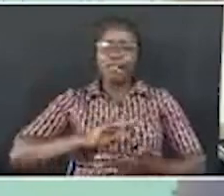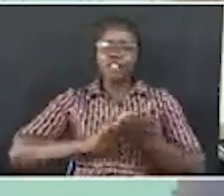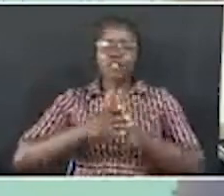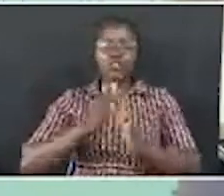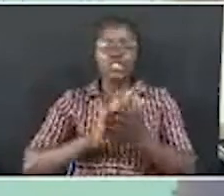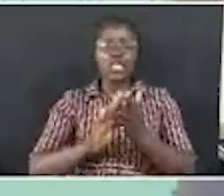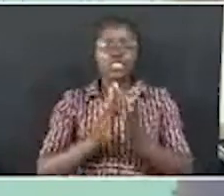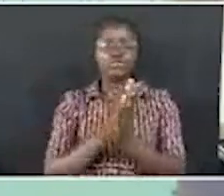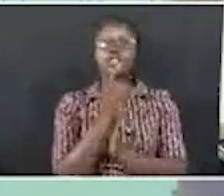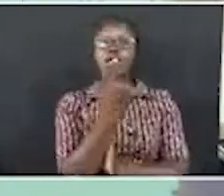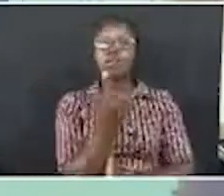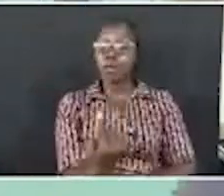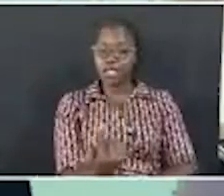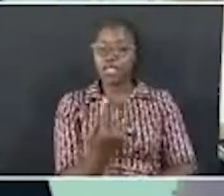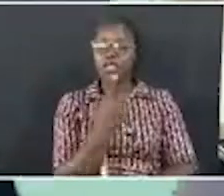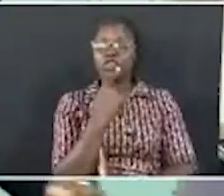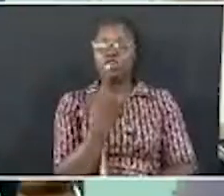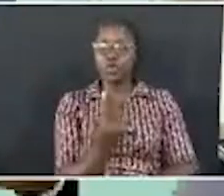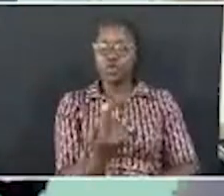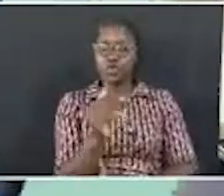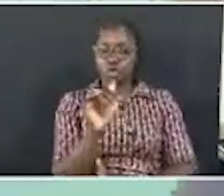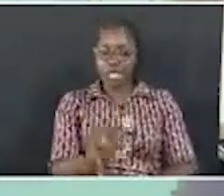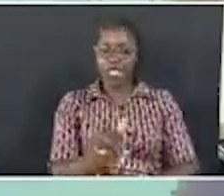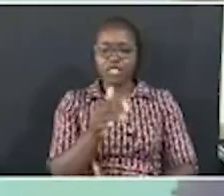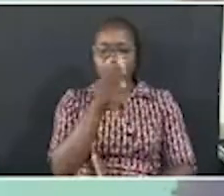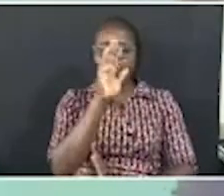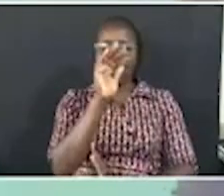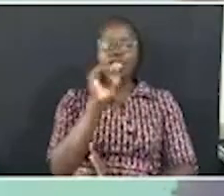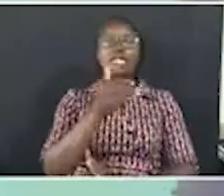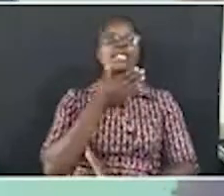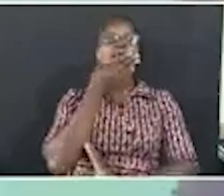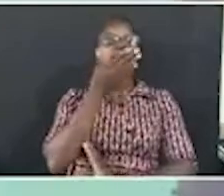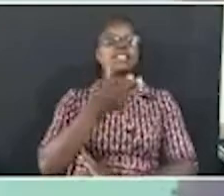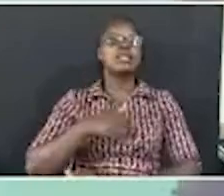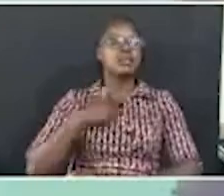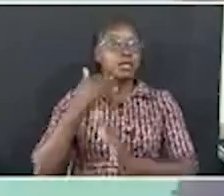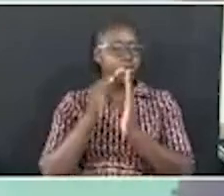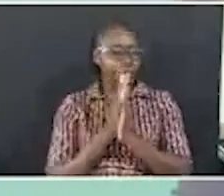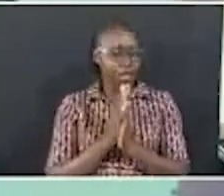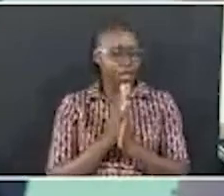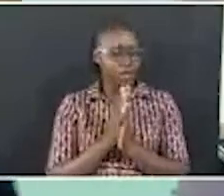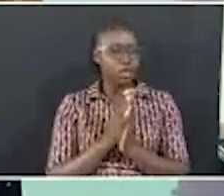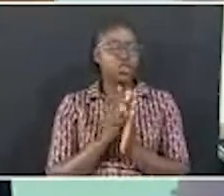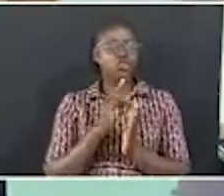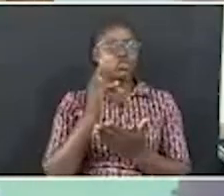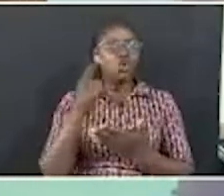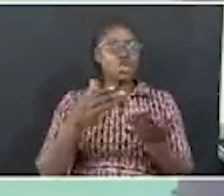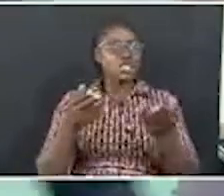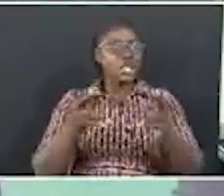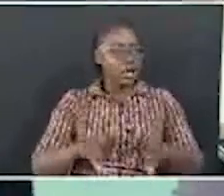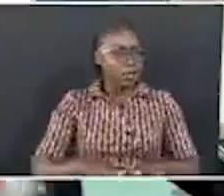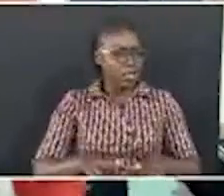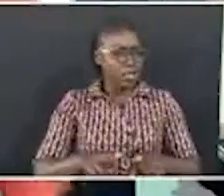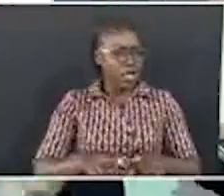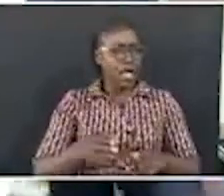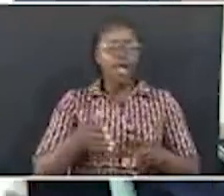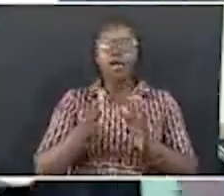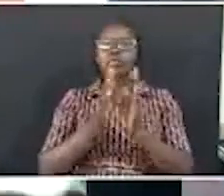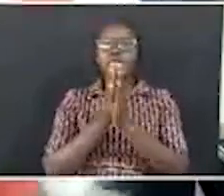reconcile with someone so that God can answer my prayer. So what is happening?